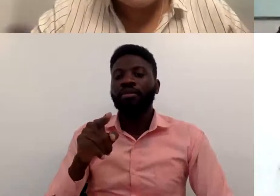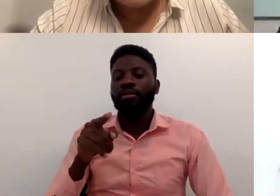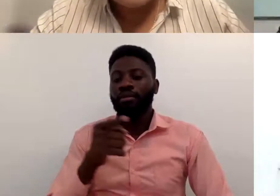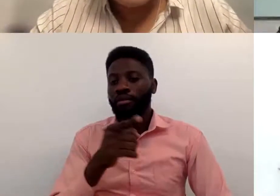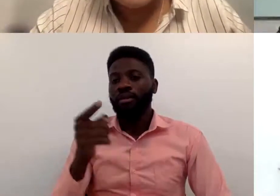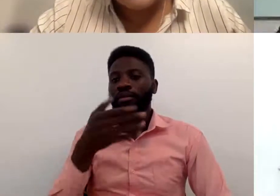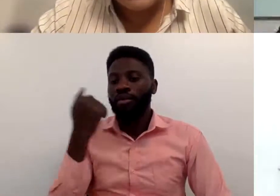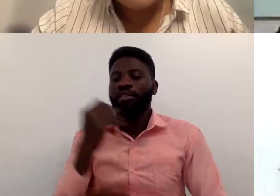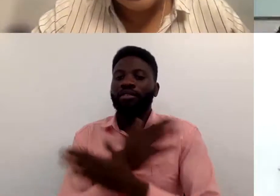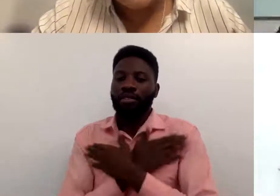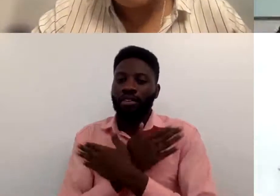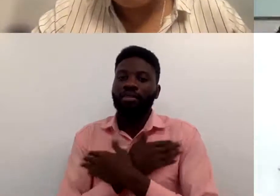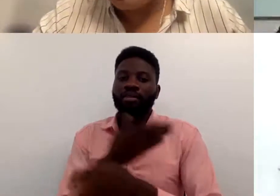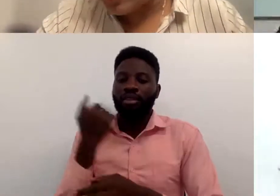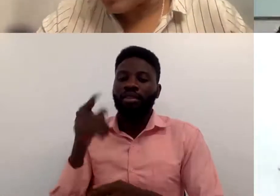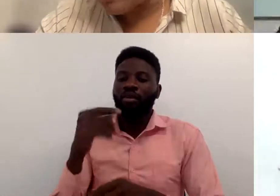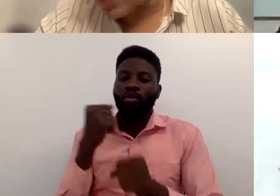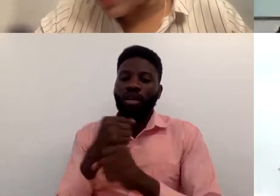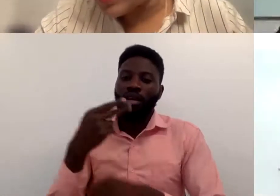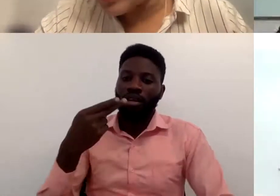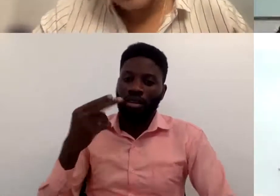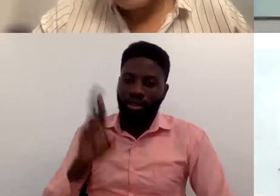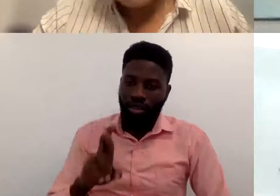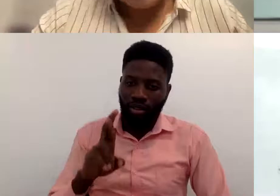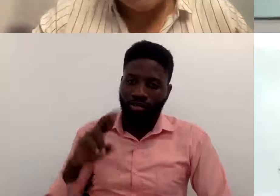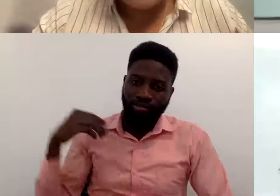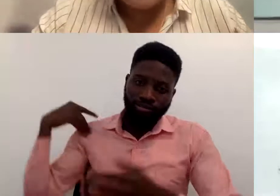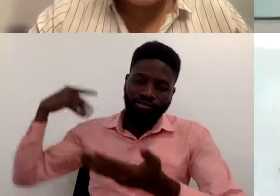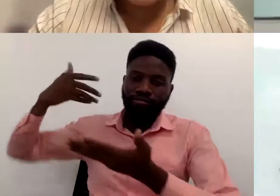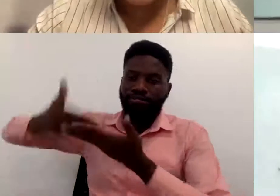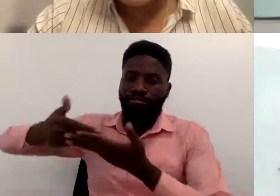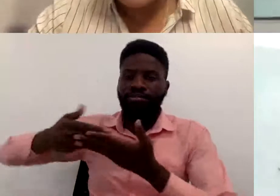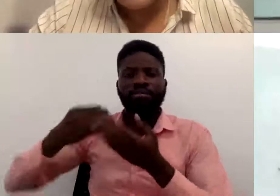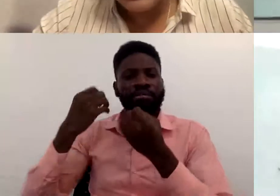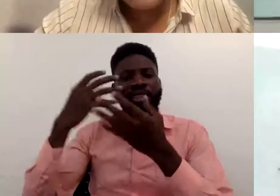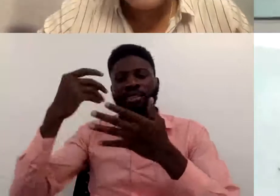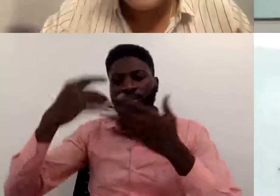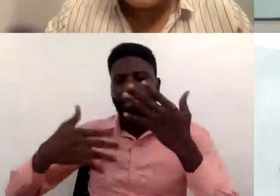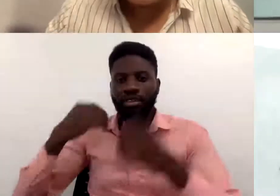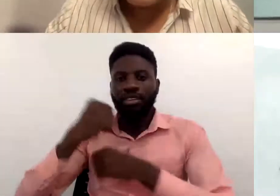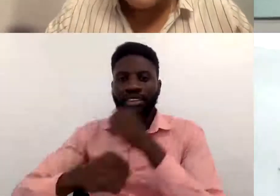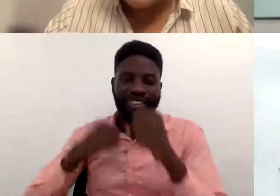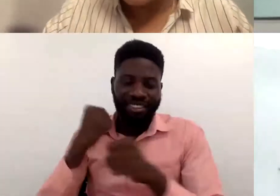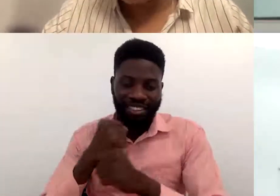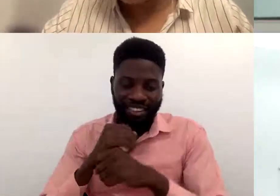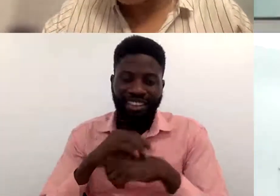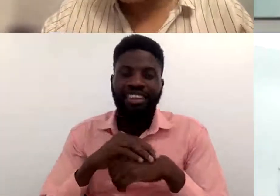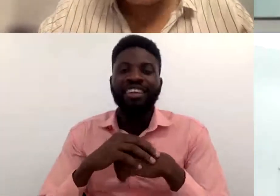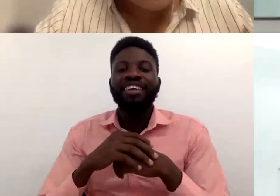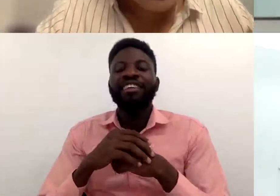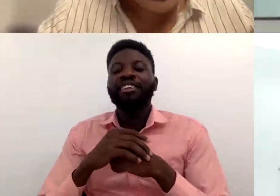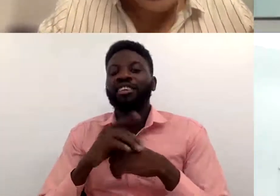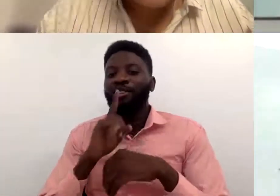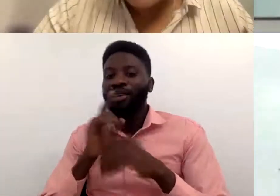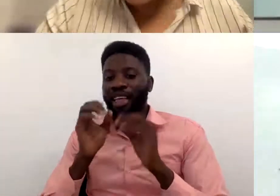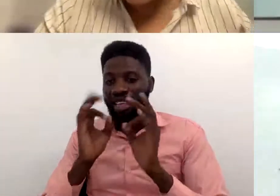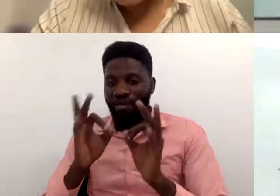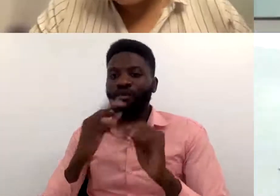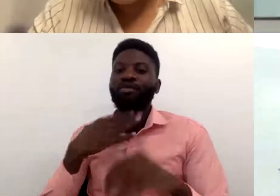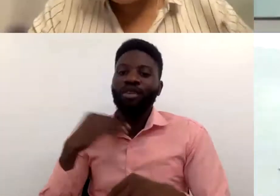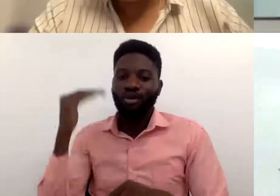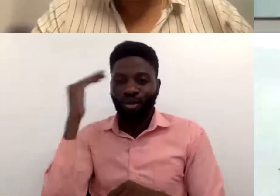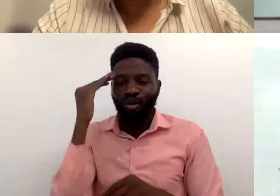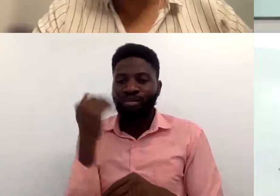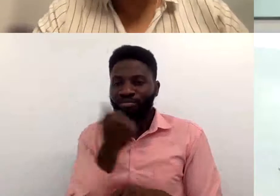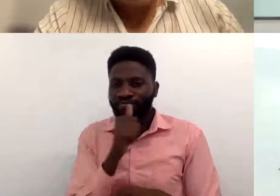has been working in HR for the past so many years. So if you want to know any